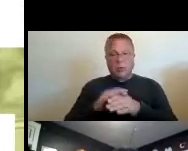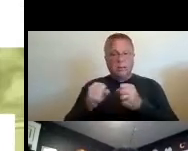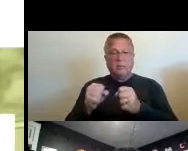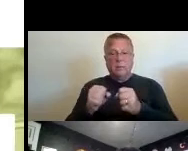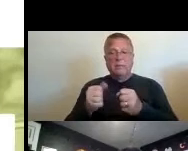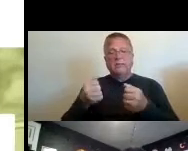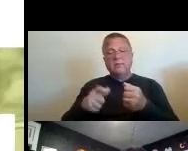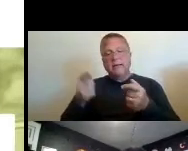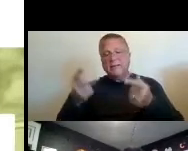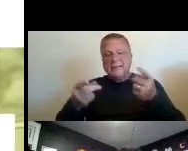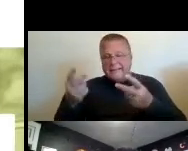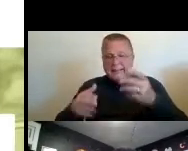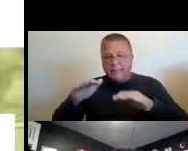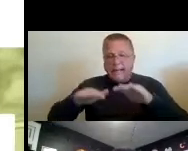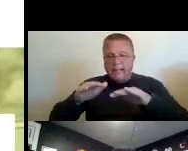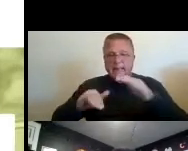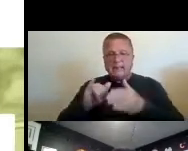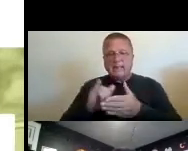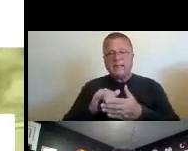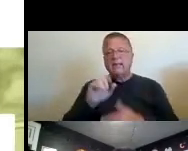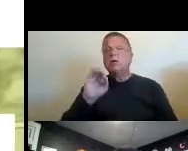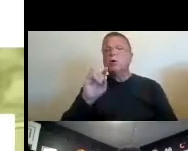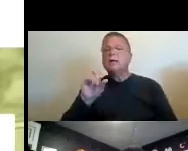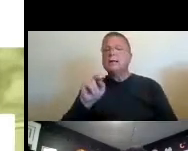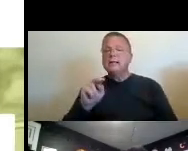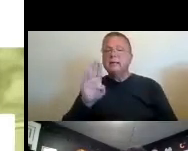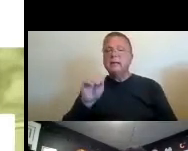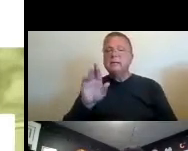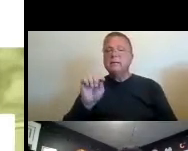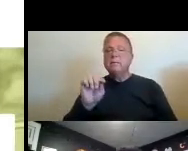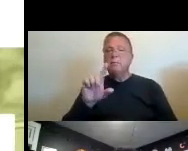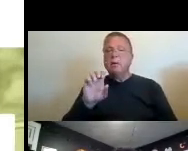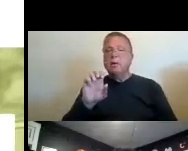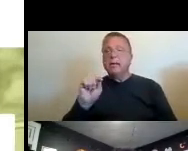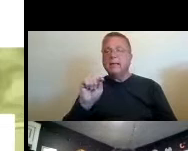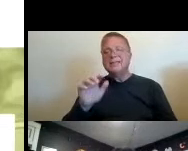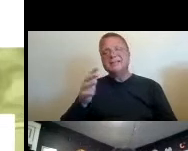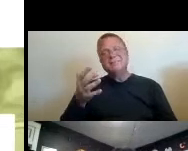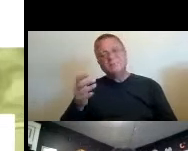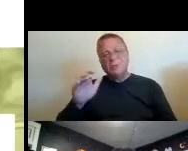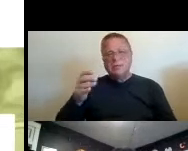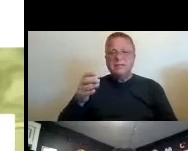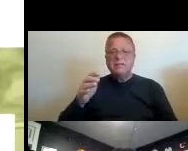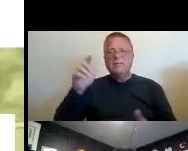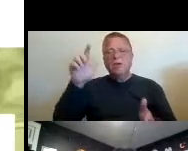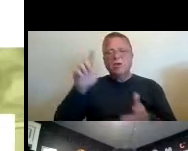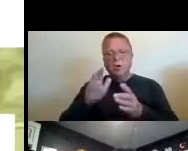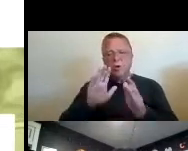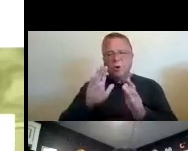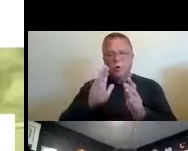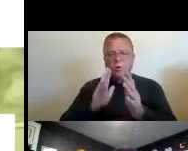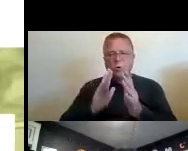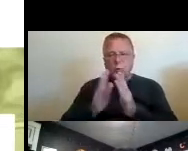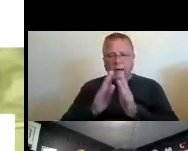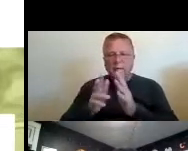balance those. Darlington Bartlett are relatively low volume, low speed streets right